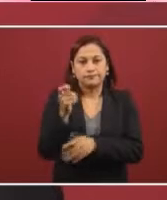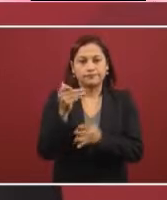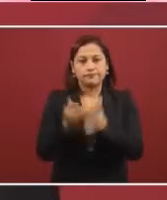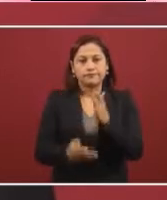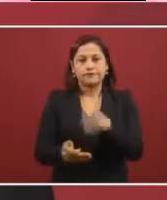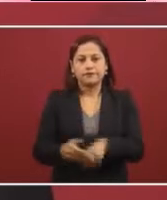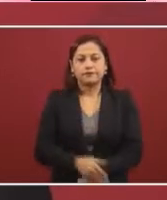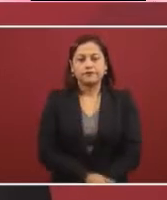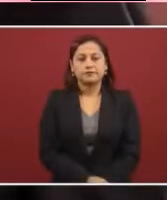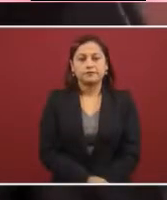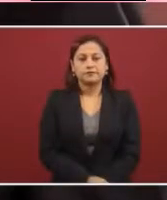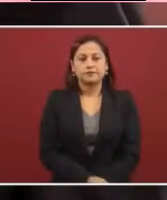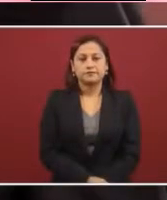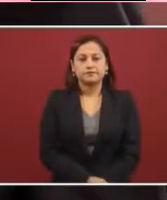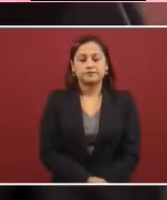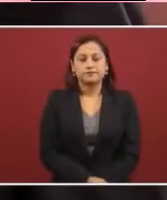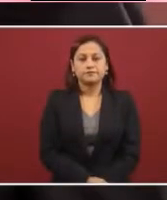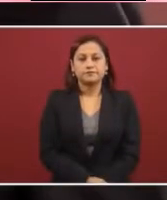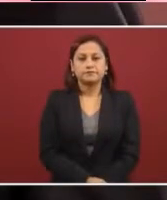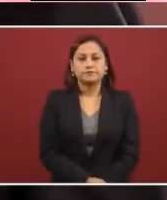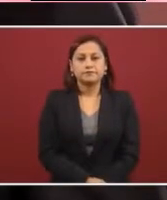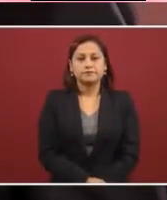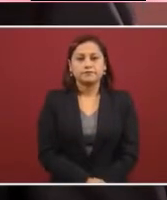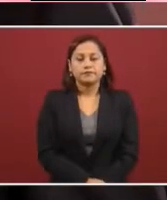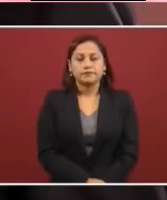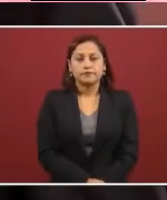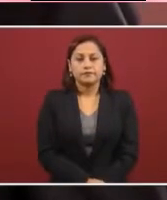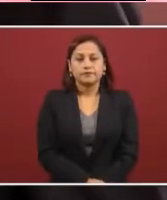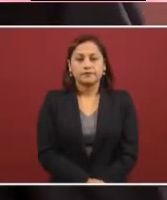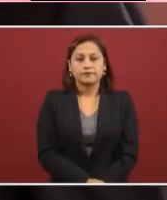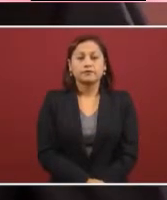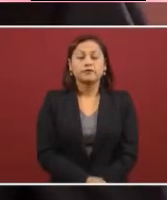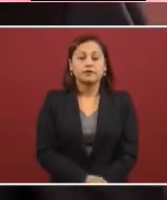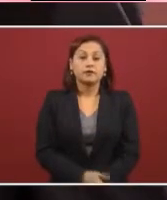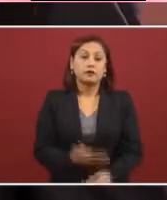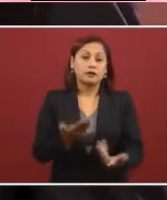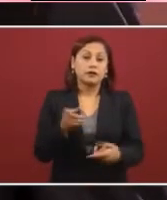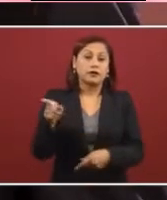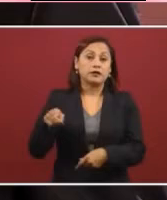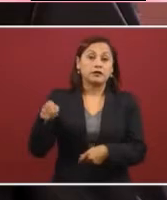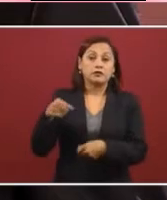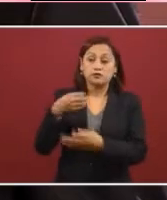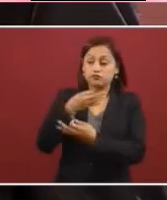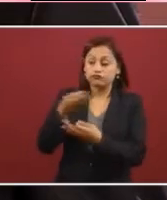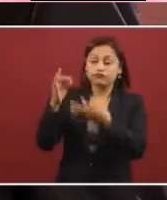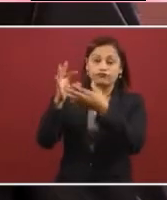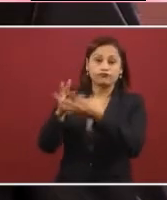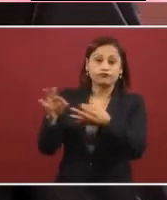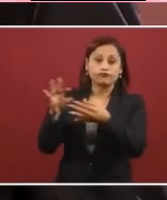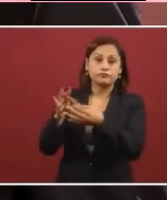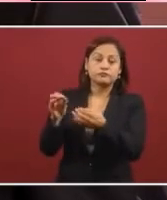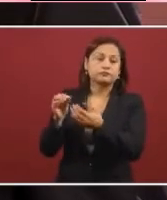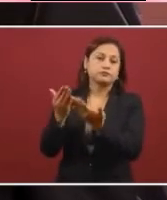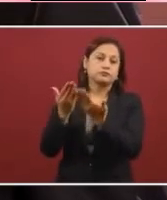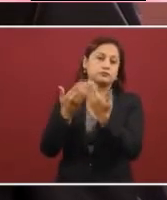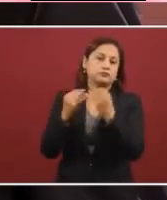Y fueron, and they were desinformados, misinformed